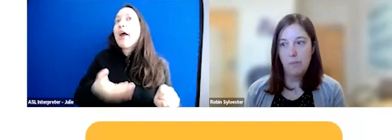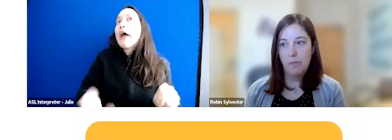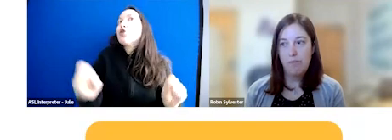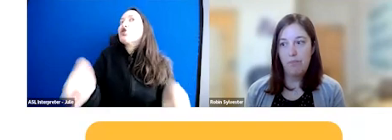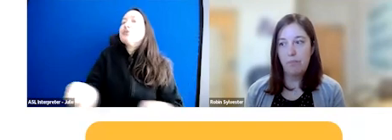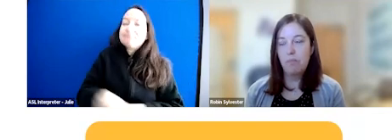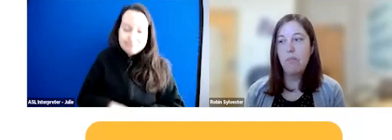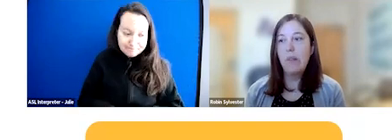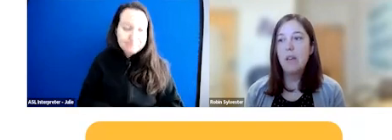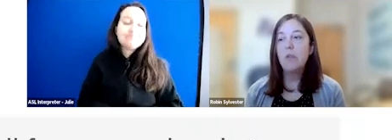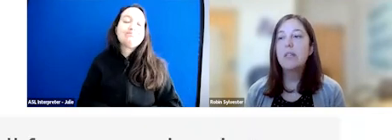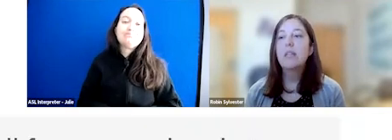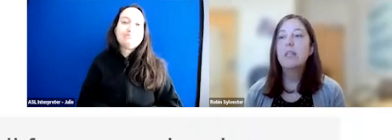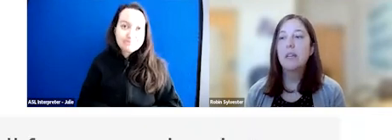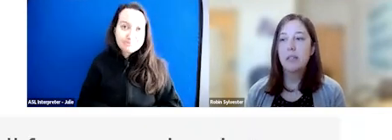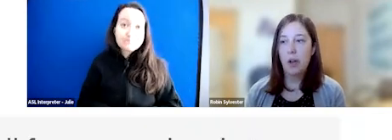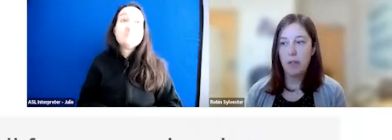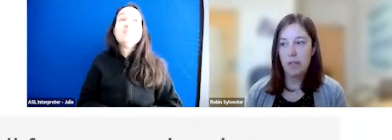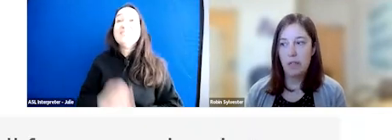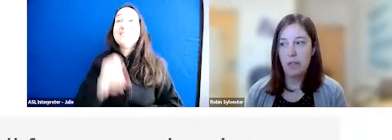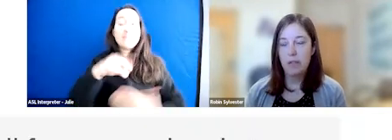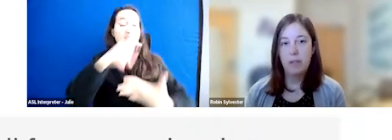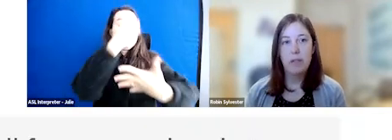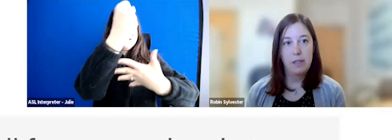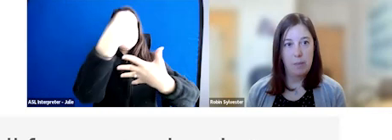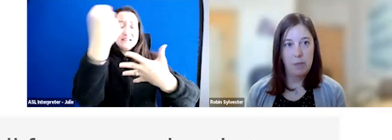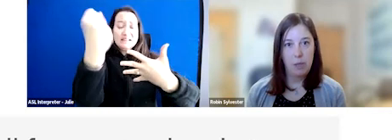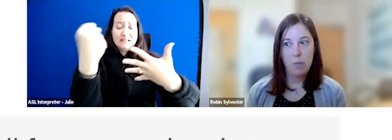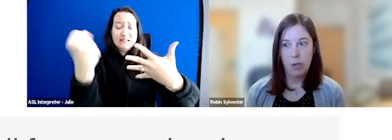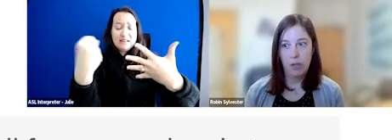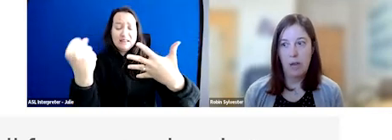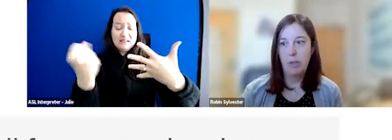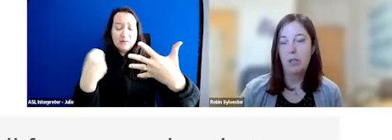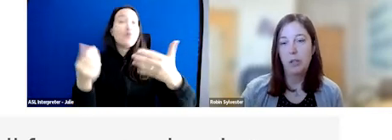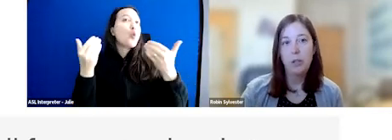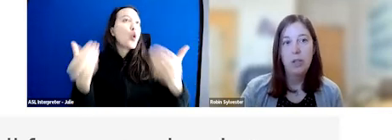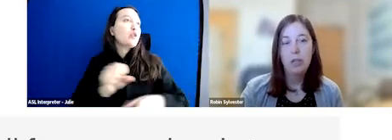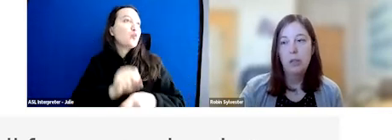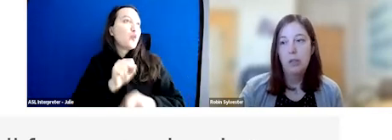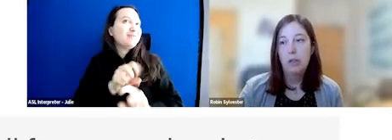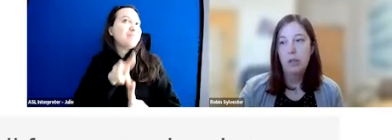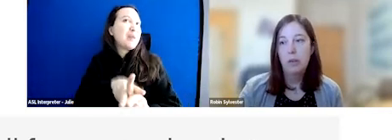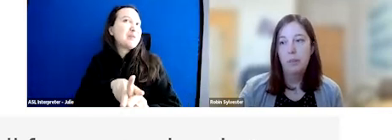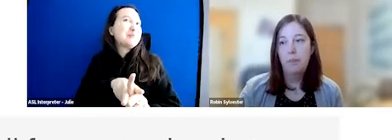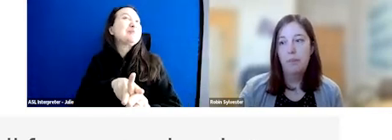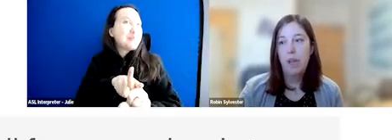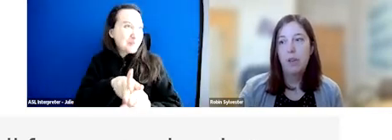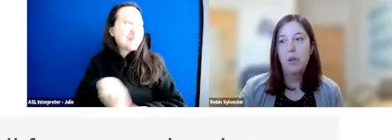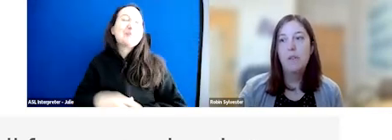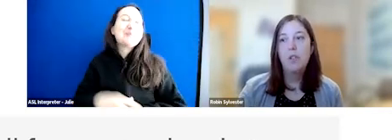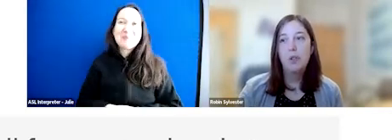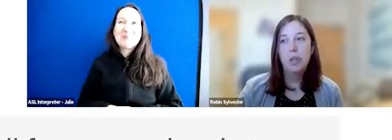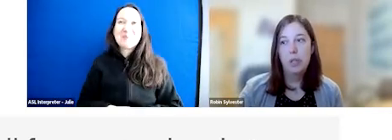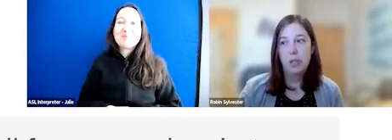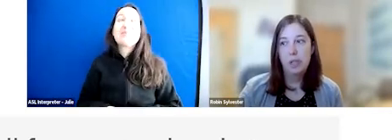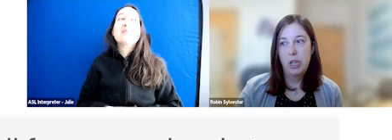things. If we can say yes to all of these things, then it's time to begin work on the application. So